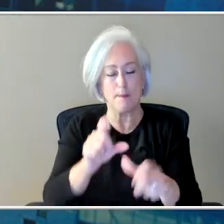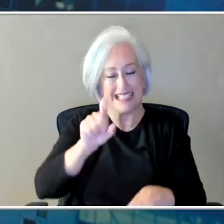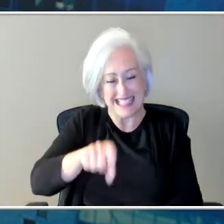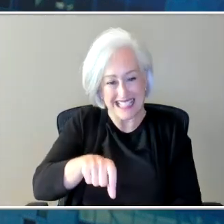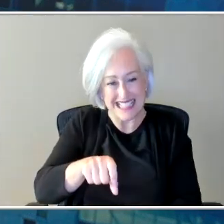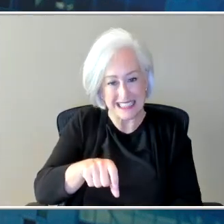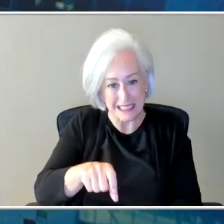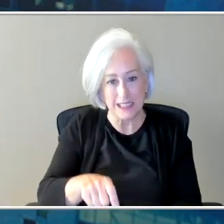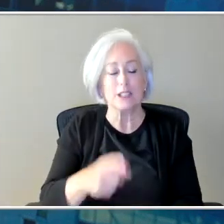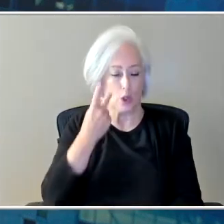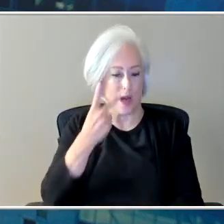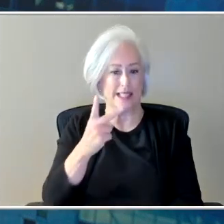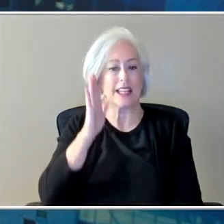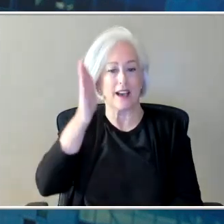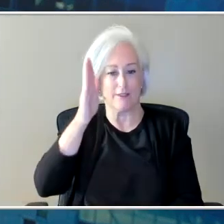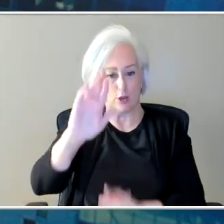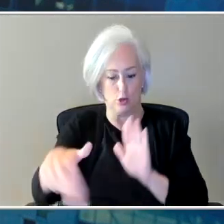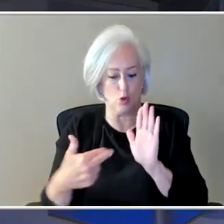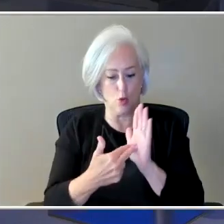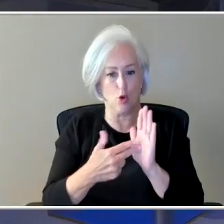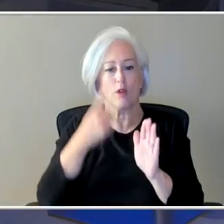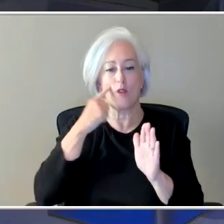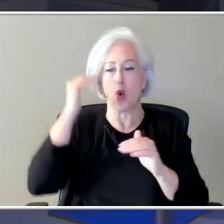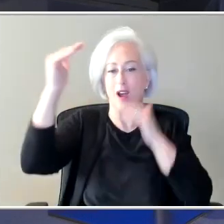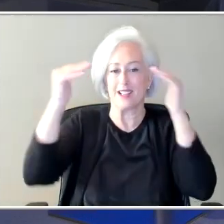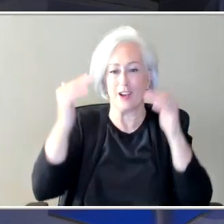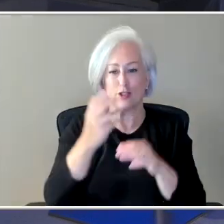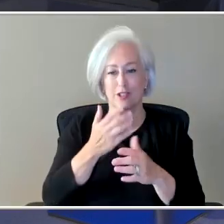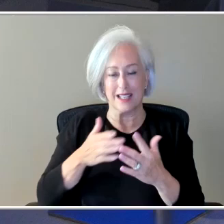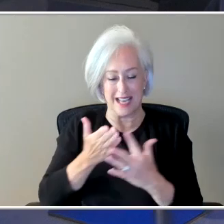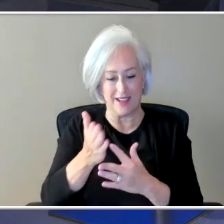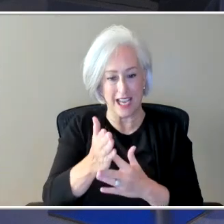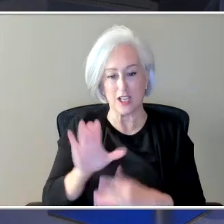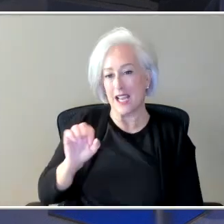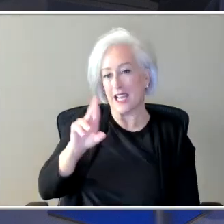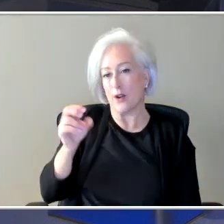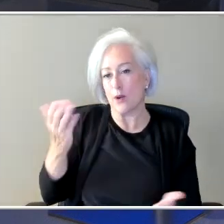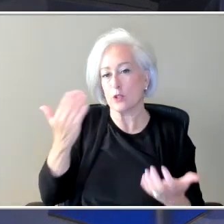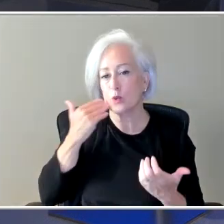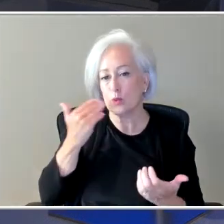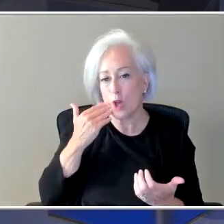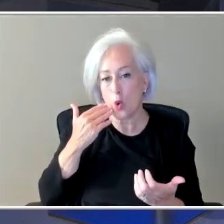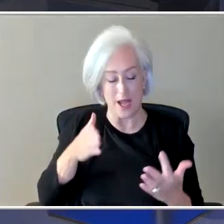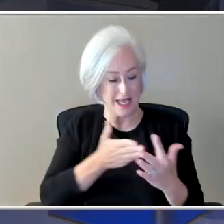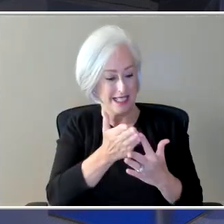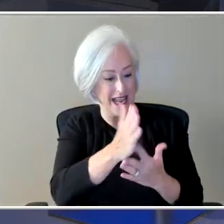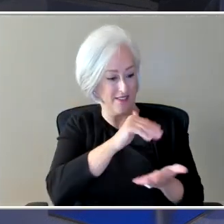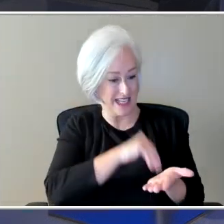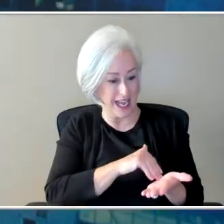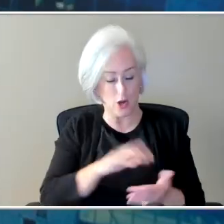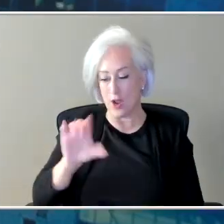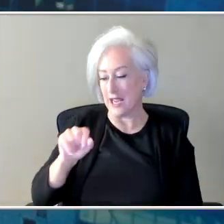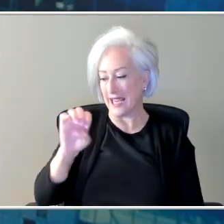future role with adults in navigation. Carrie wants to know what's the difference between a nurse navigator and a case manager? Sure. Very